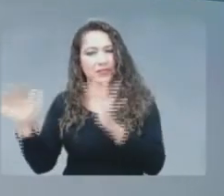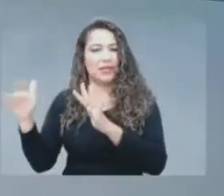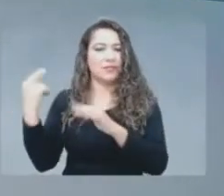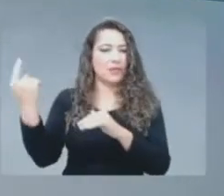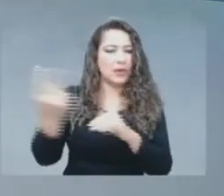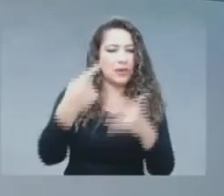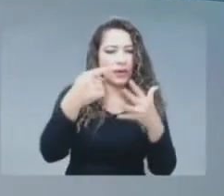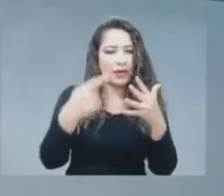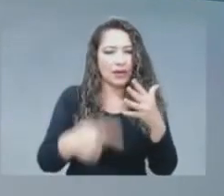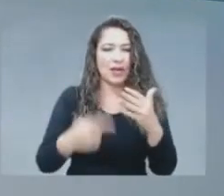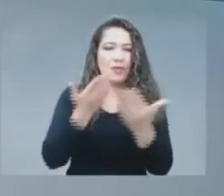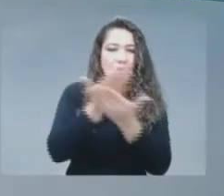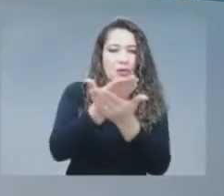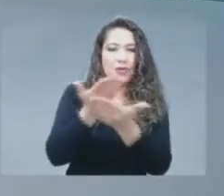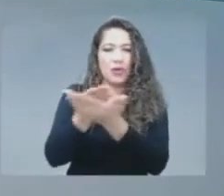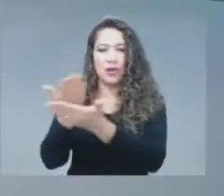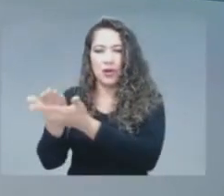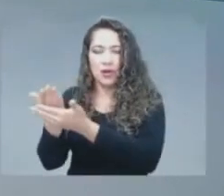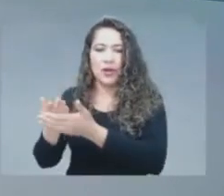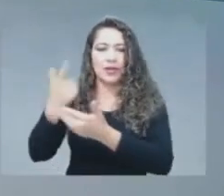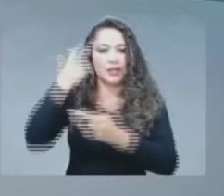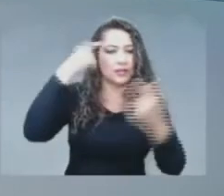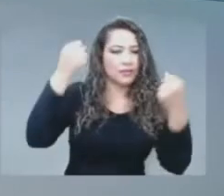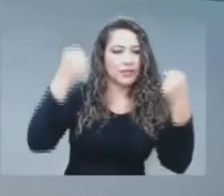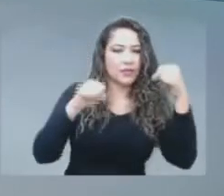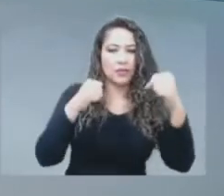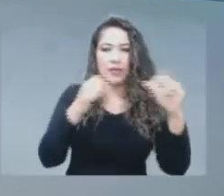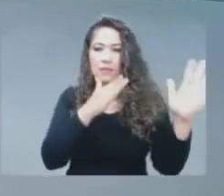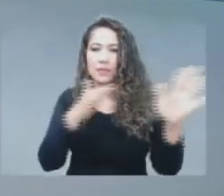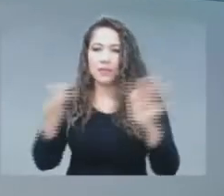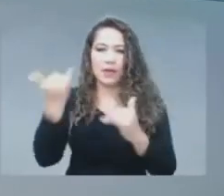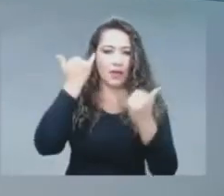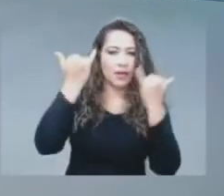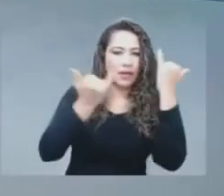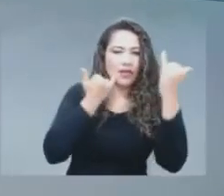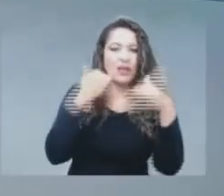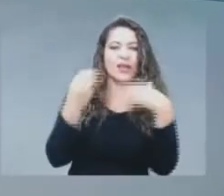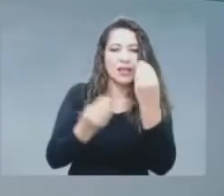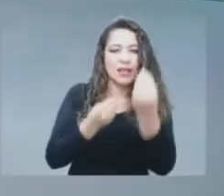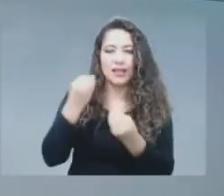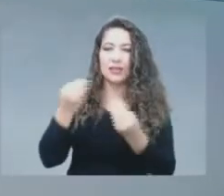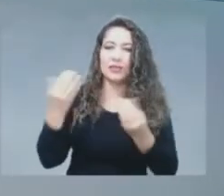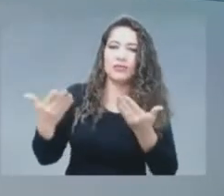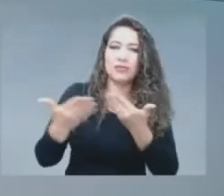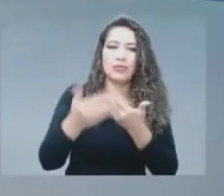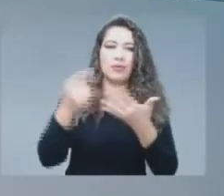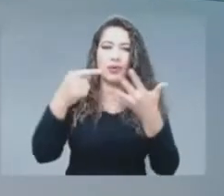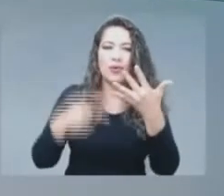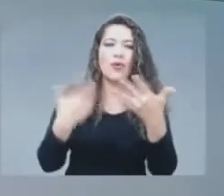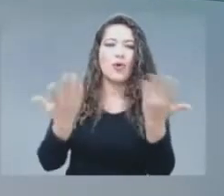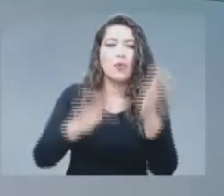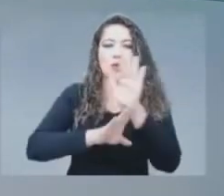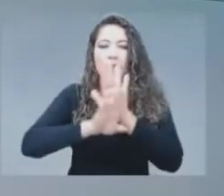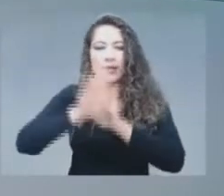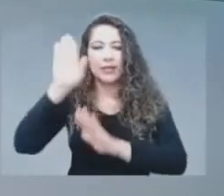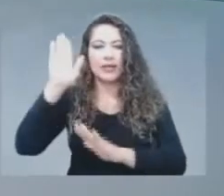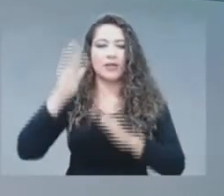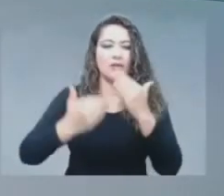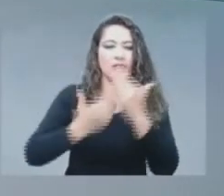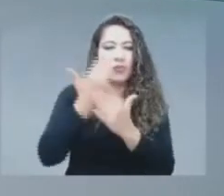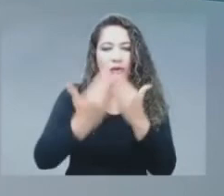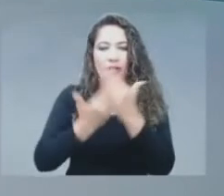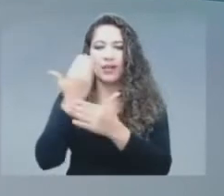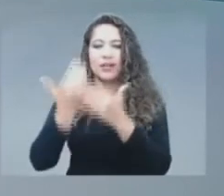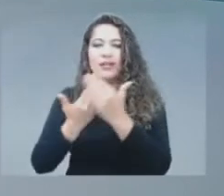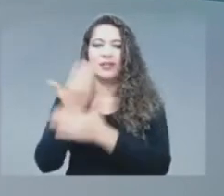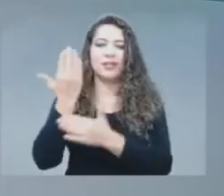to facilitate their proposals, their concerns in matters of radioelectric spectrum, in matters of